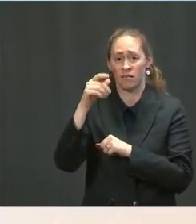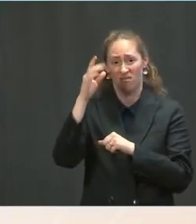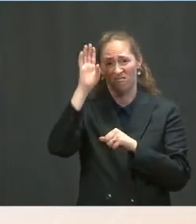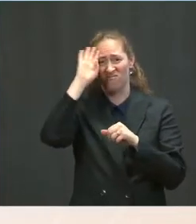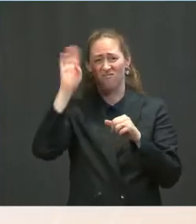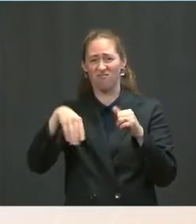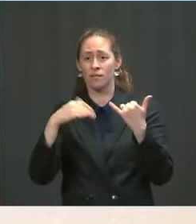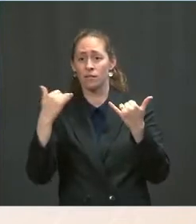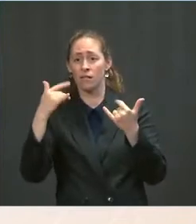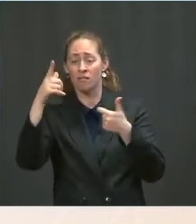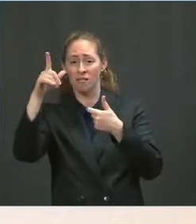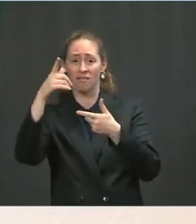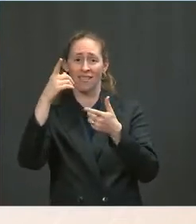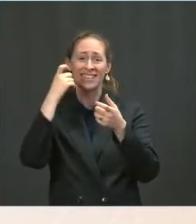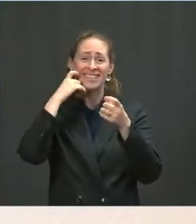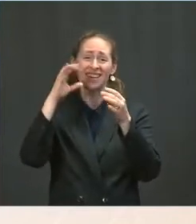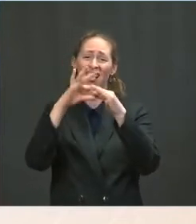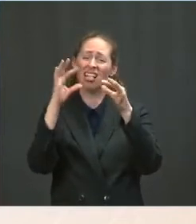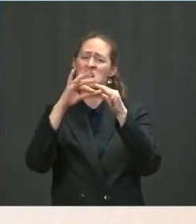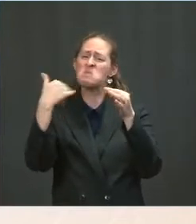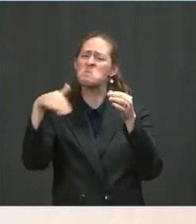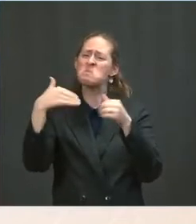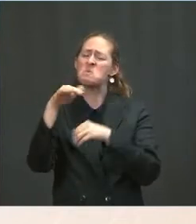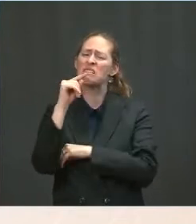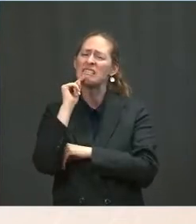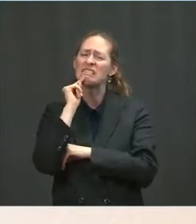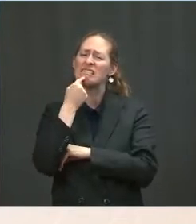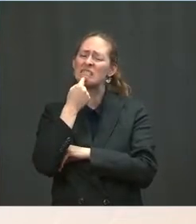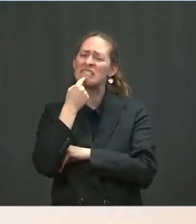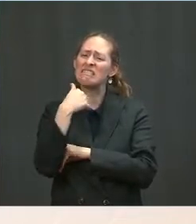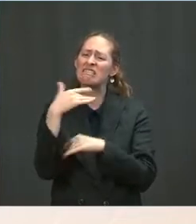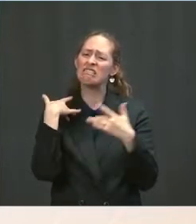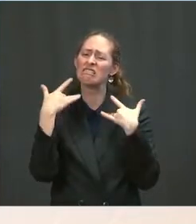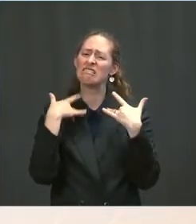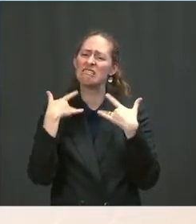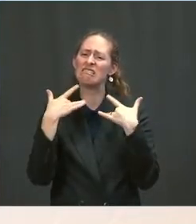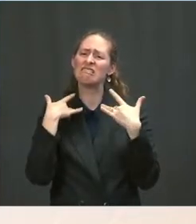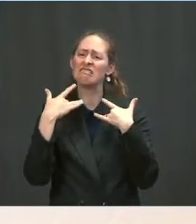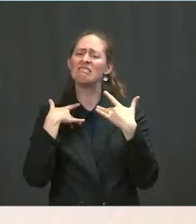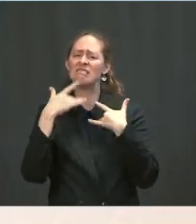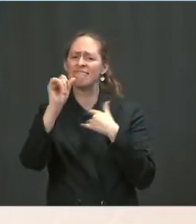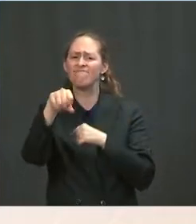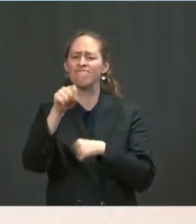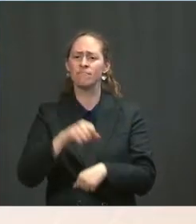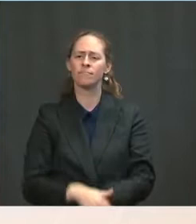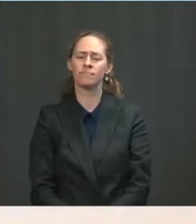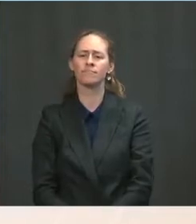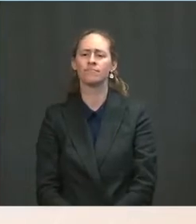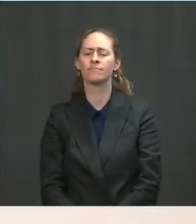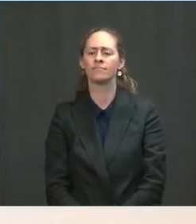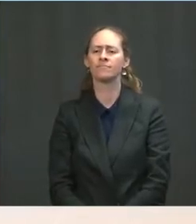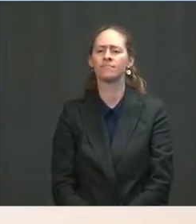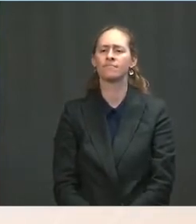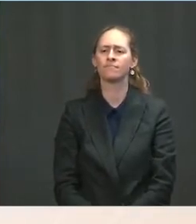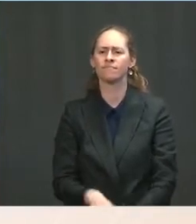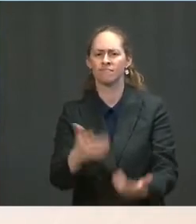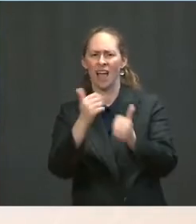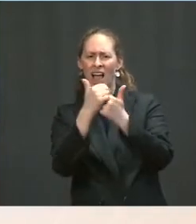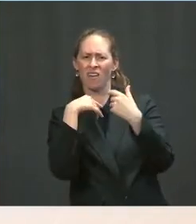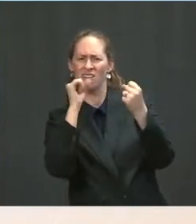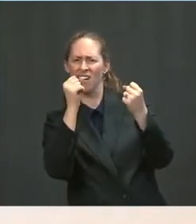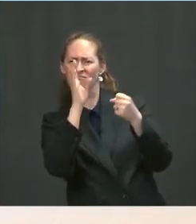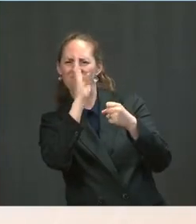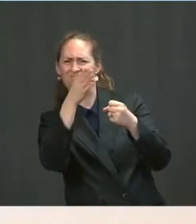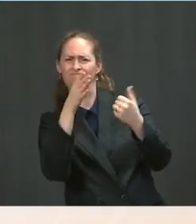just stated, it's critical and important that when we're dealing with these countries and talking about how we're going to help them with the root